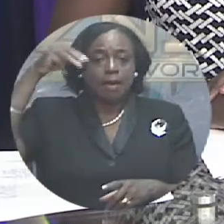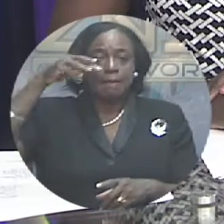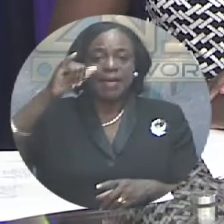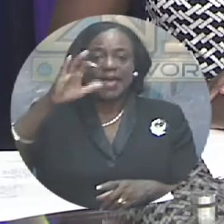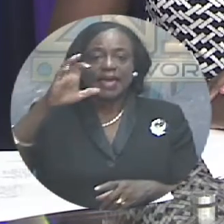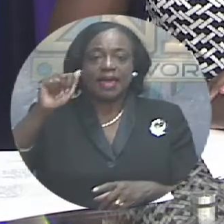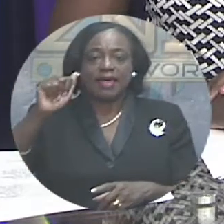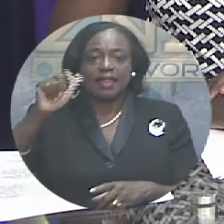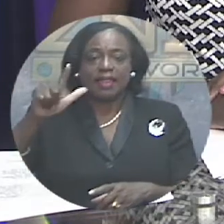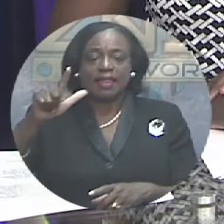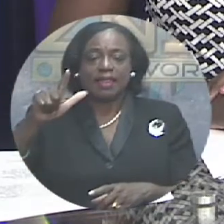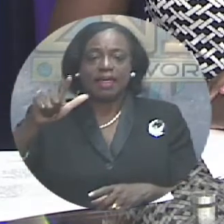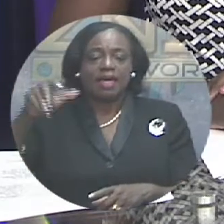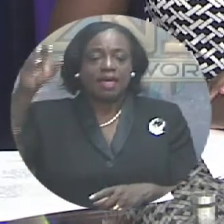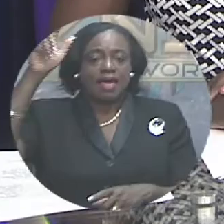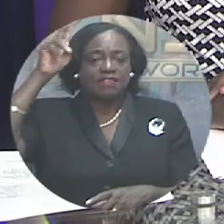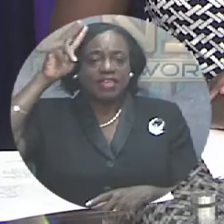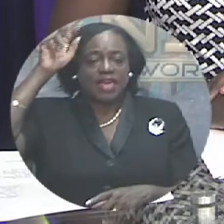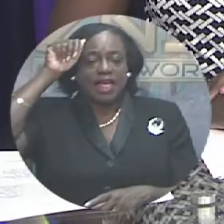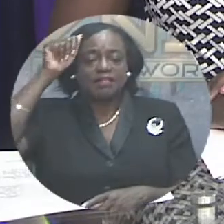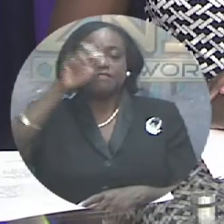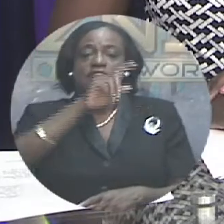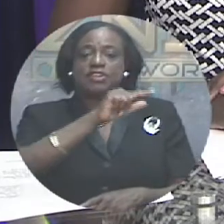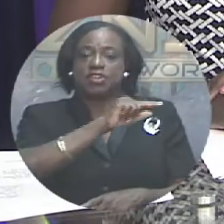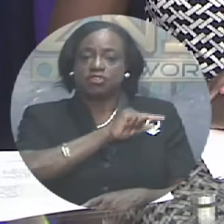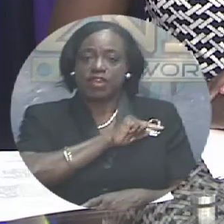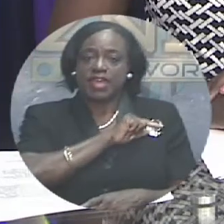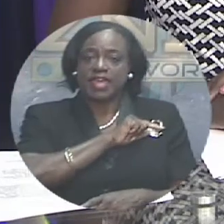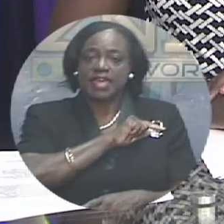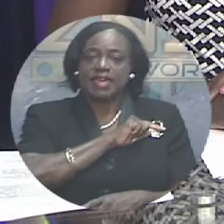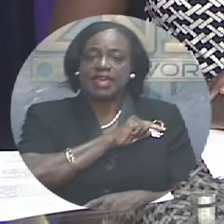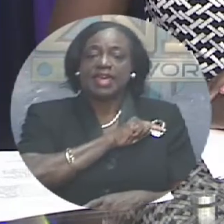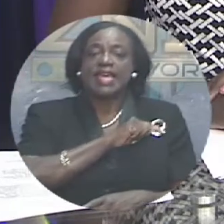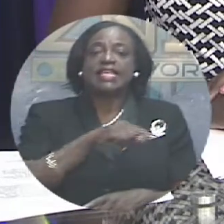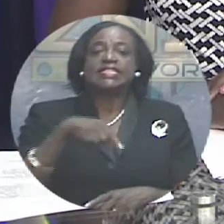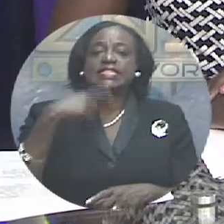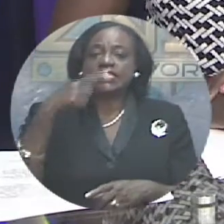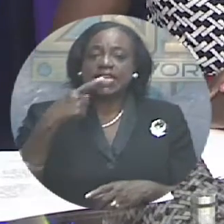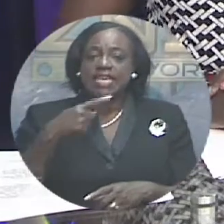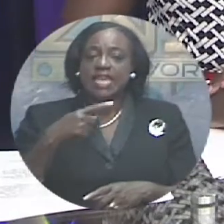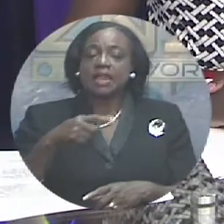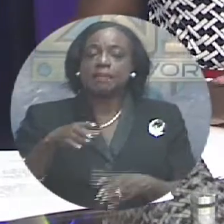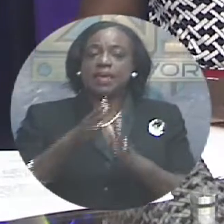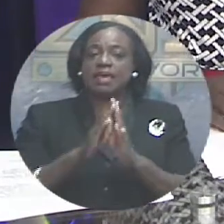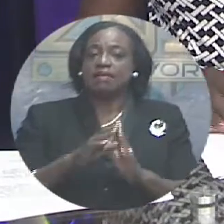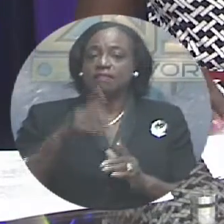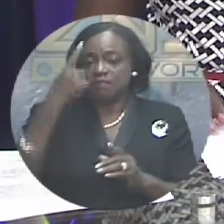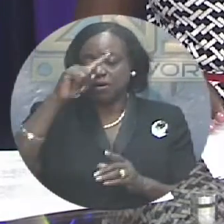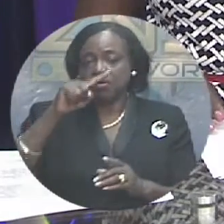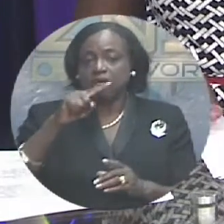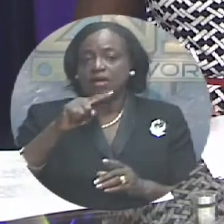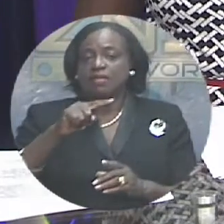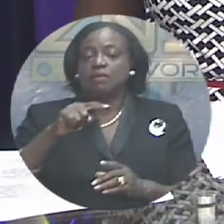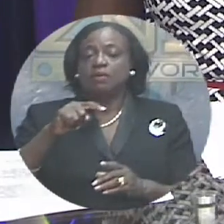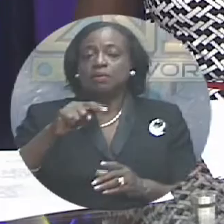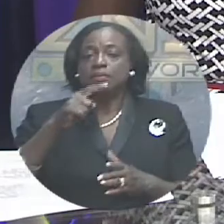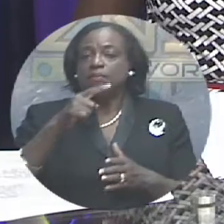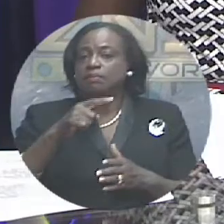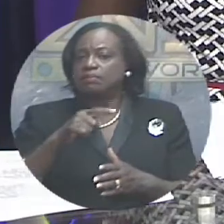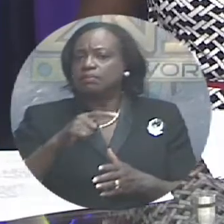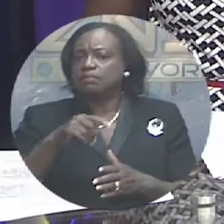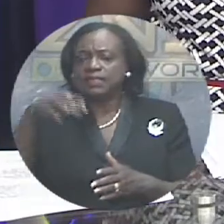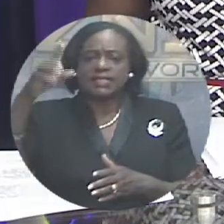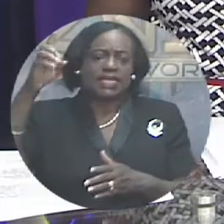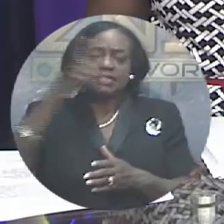is taking aim at the stance taken by former Appeals Court President Dame Joan Sawyer. Now, Dame Joan, in